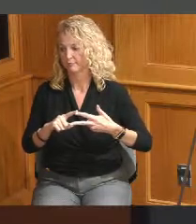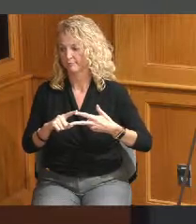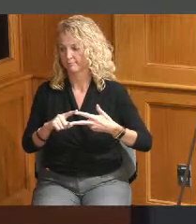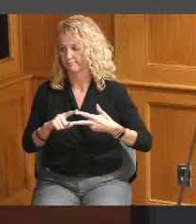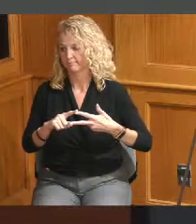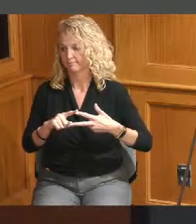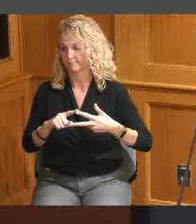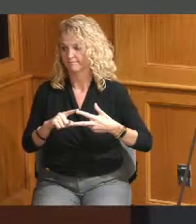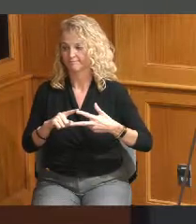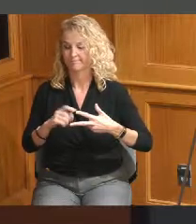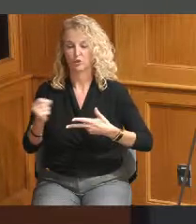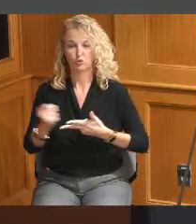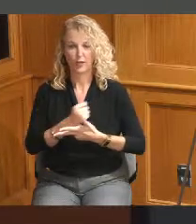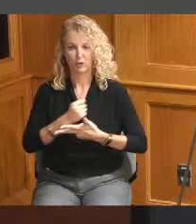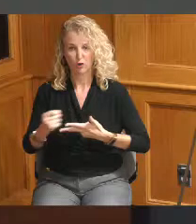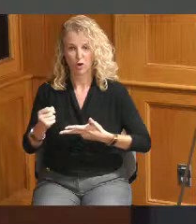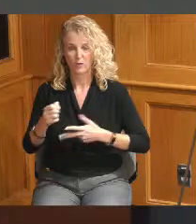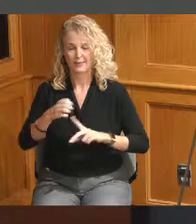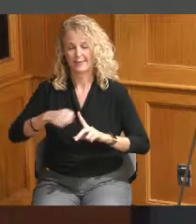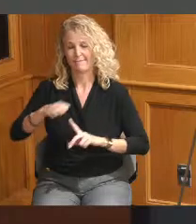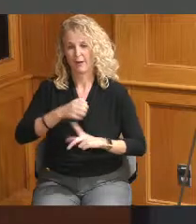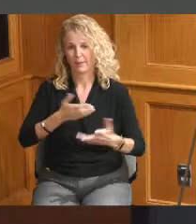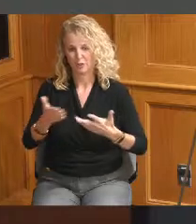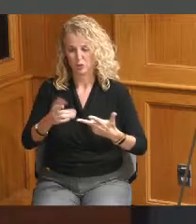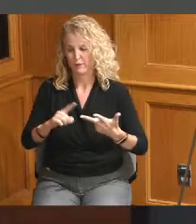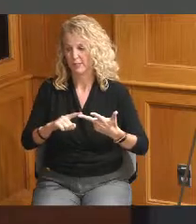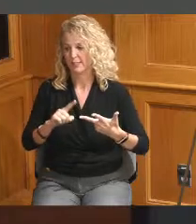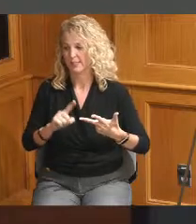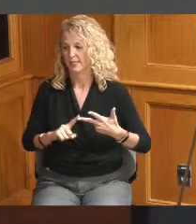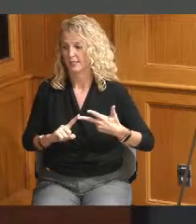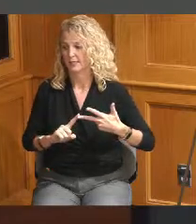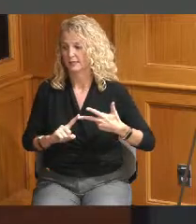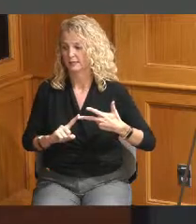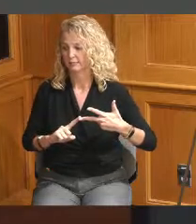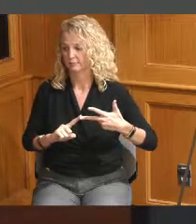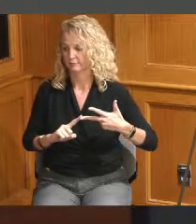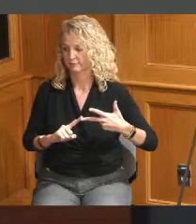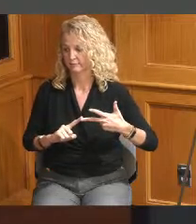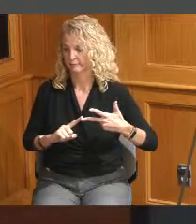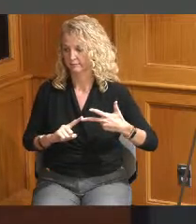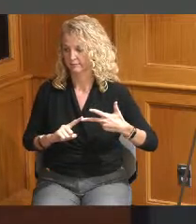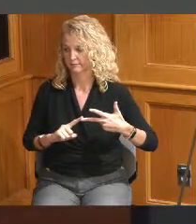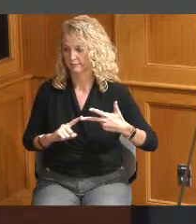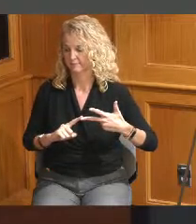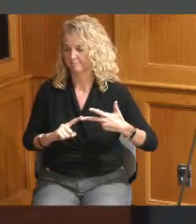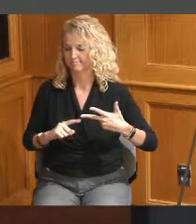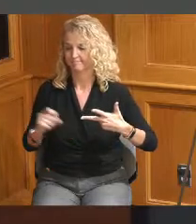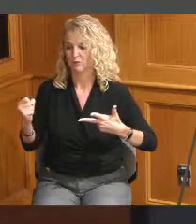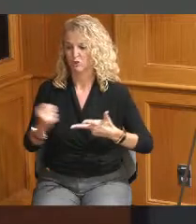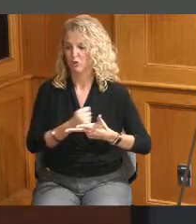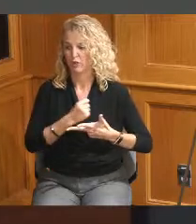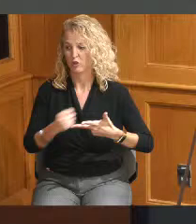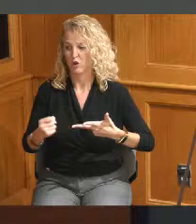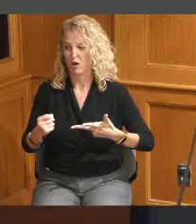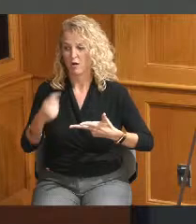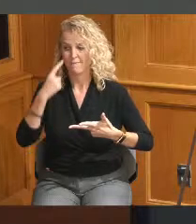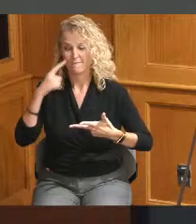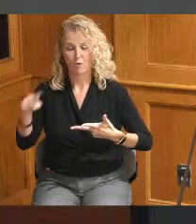authorizing credit card usage in environmental services. Item 11 is a resolution authorizing the use of credit card in